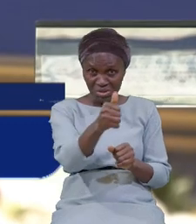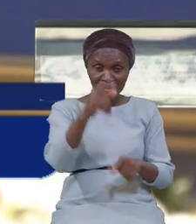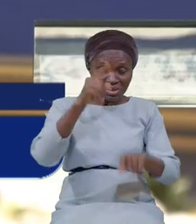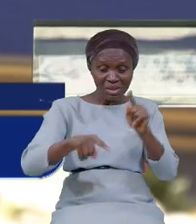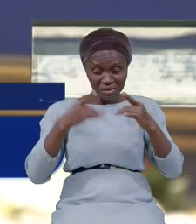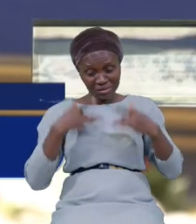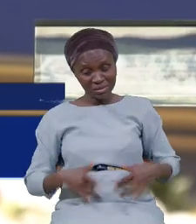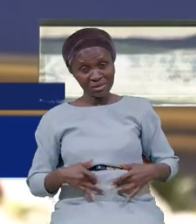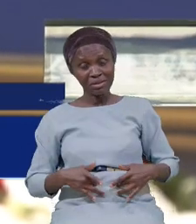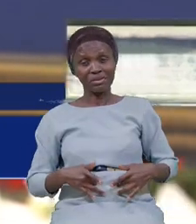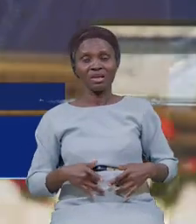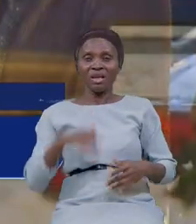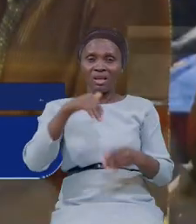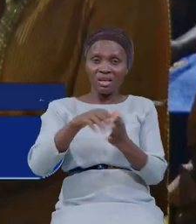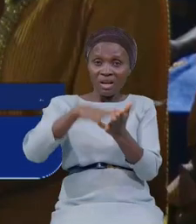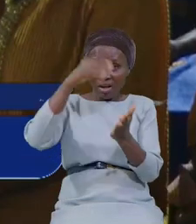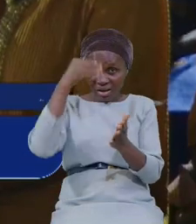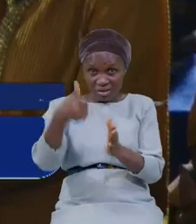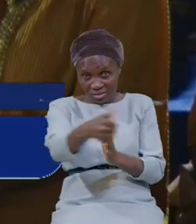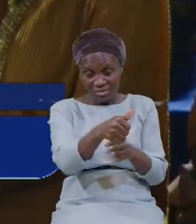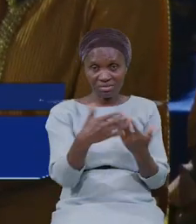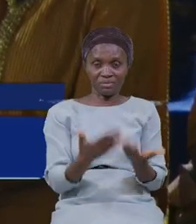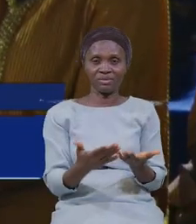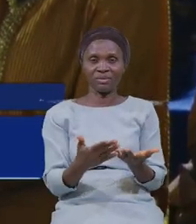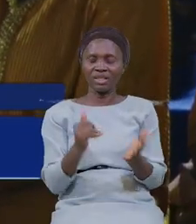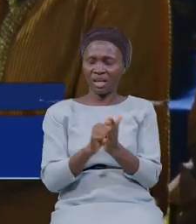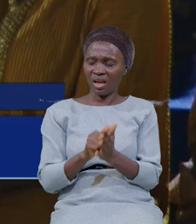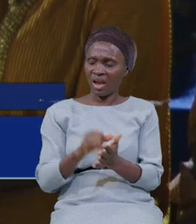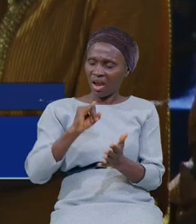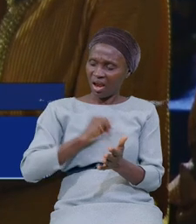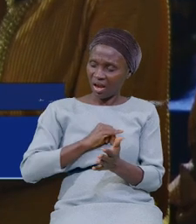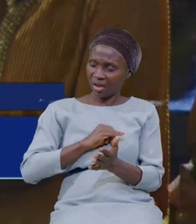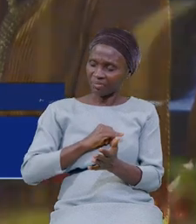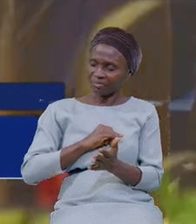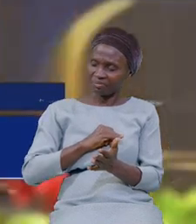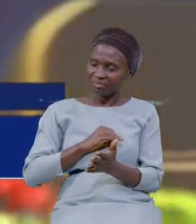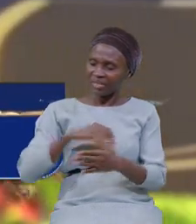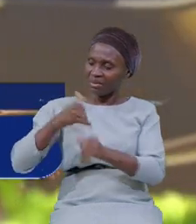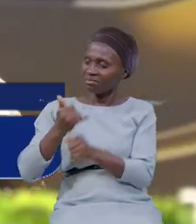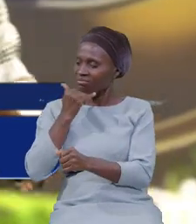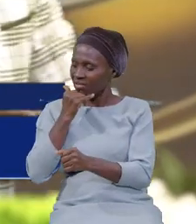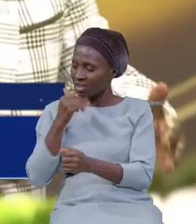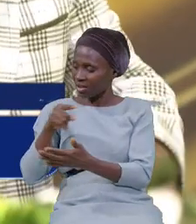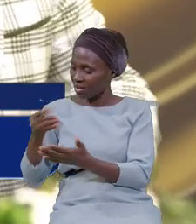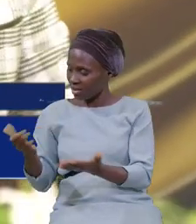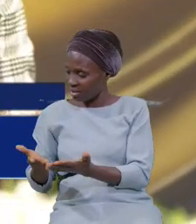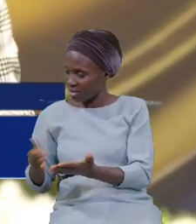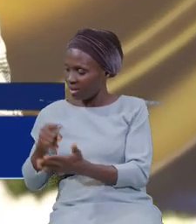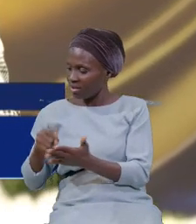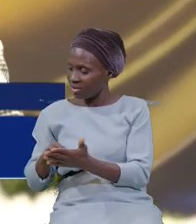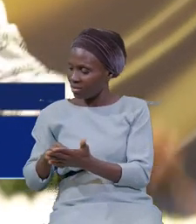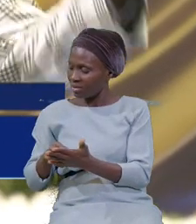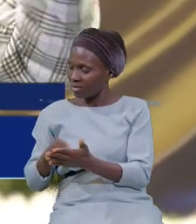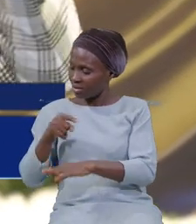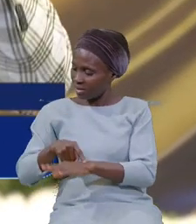fruit. I learned it again. I was trained in this direction. The training has not brought up